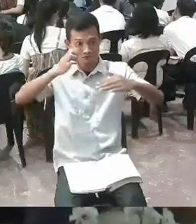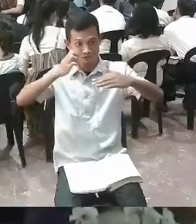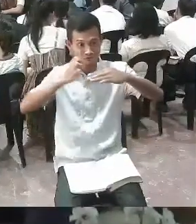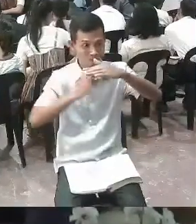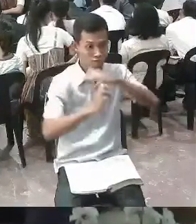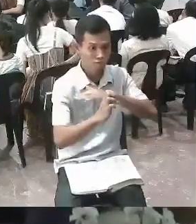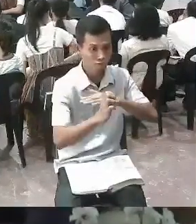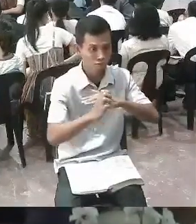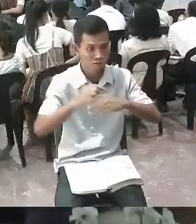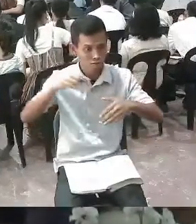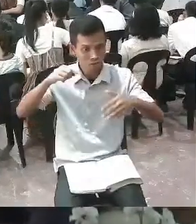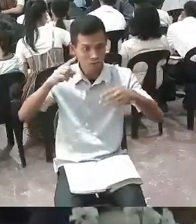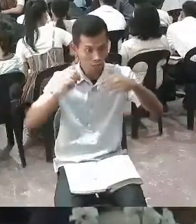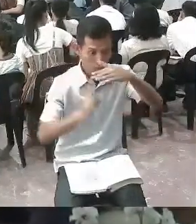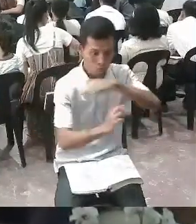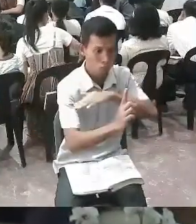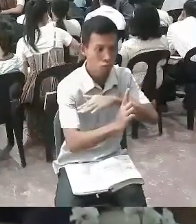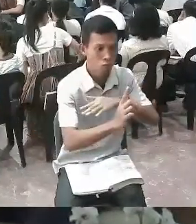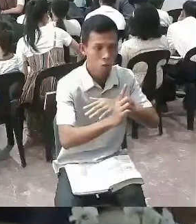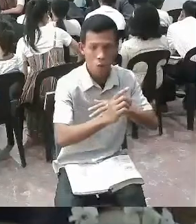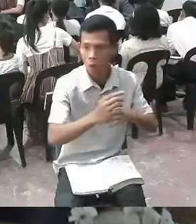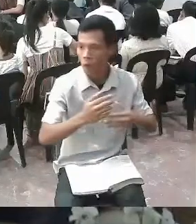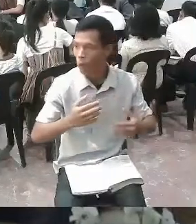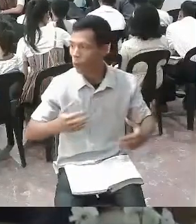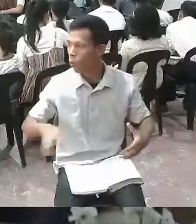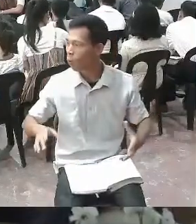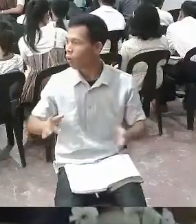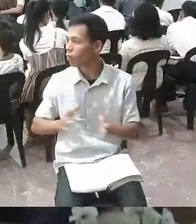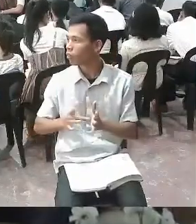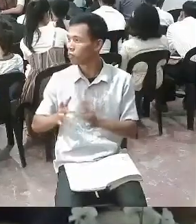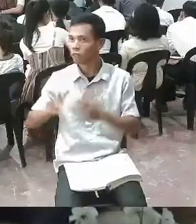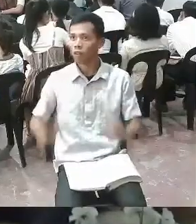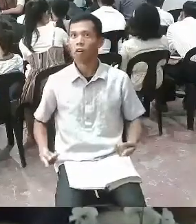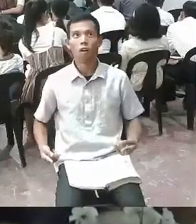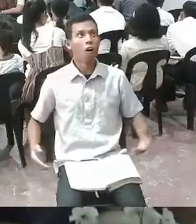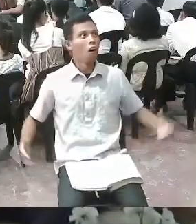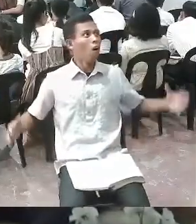this is His body. The church is His body.